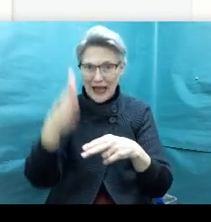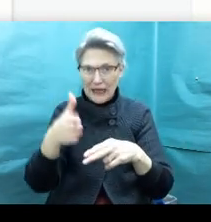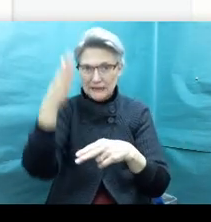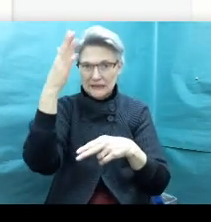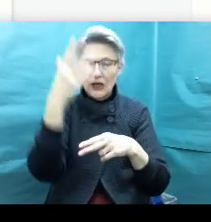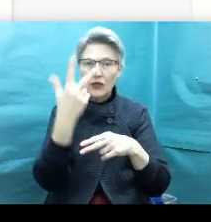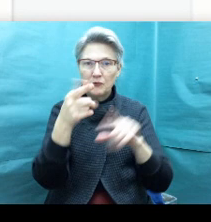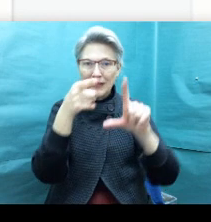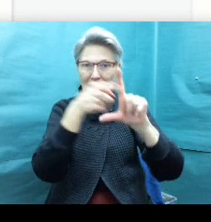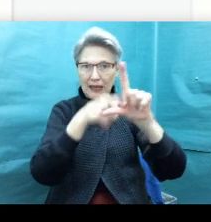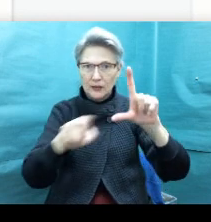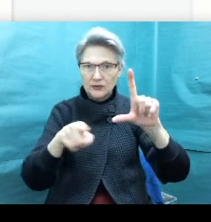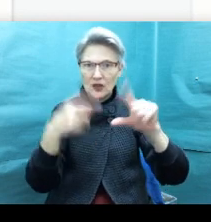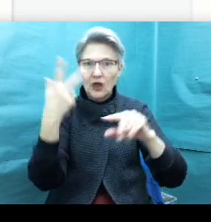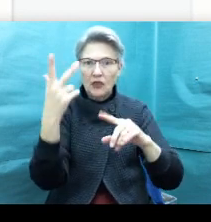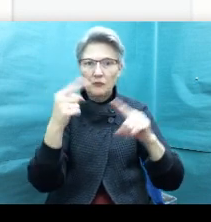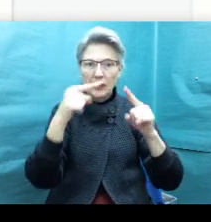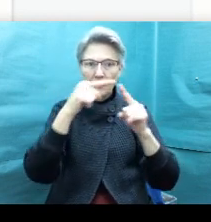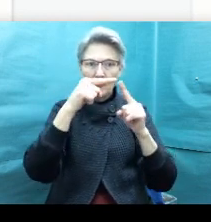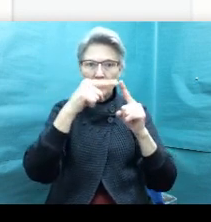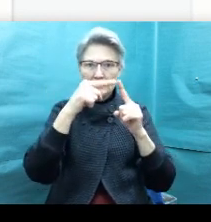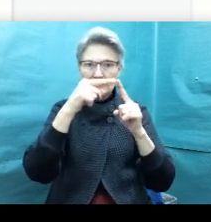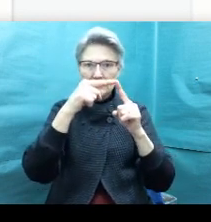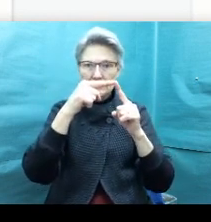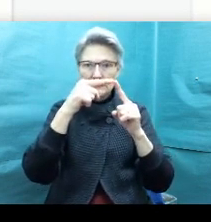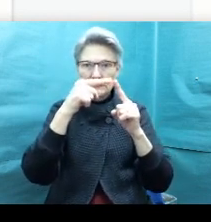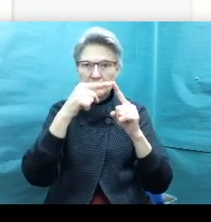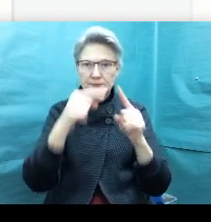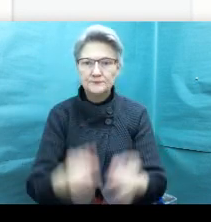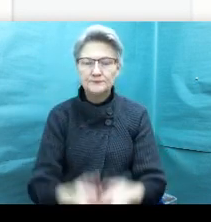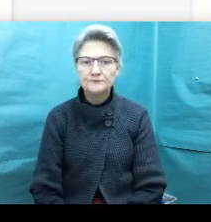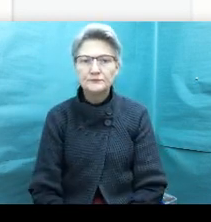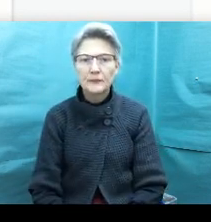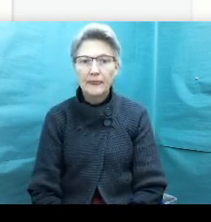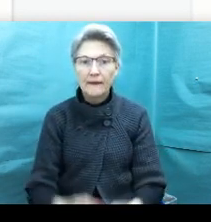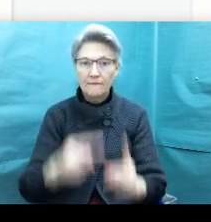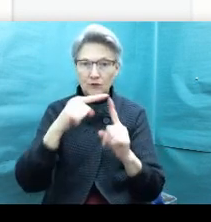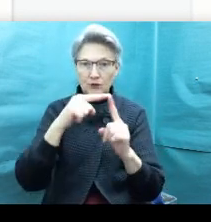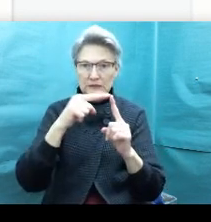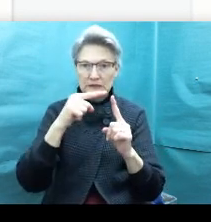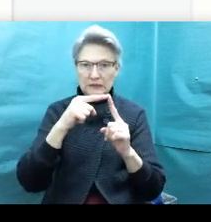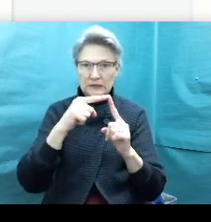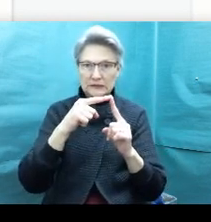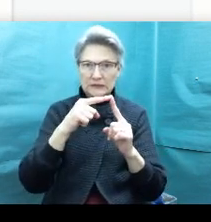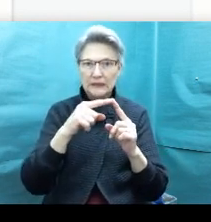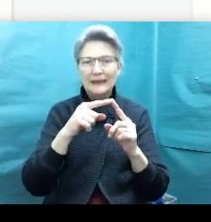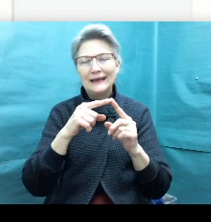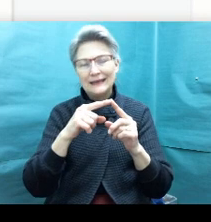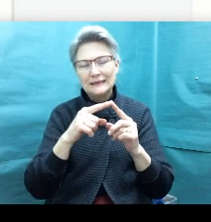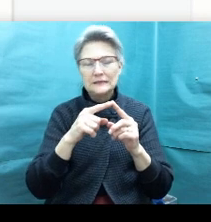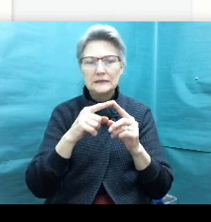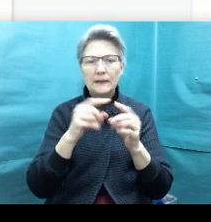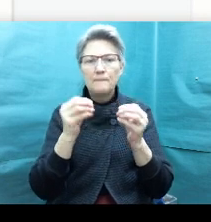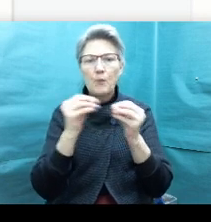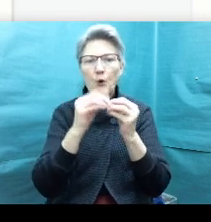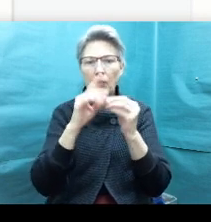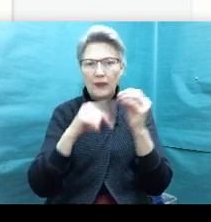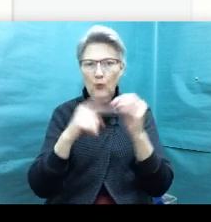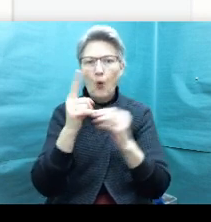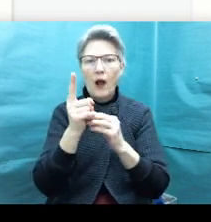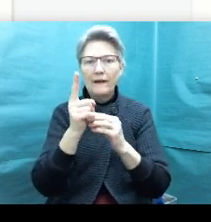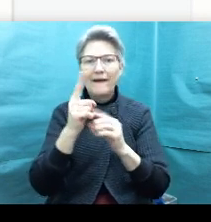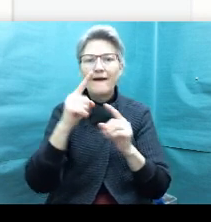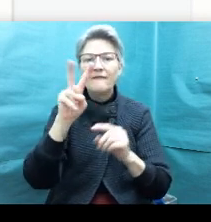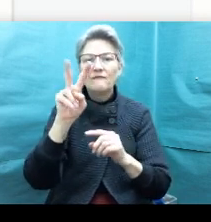3 angles, and 3 vertices. Again, vertices is the plural of vertex.